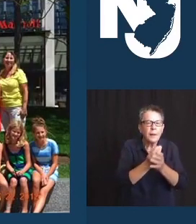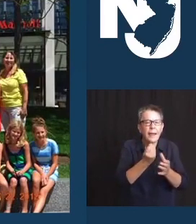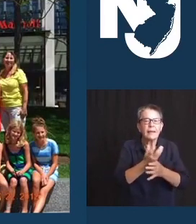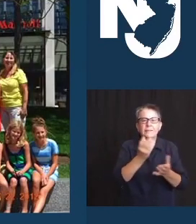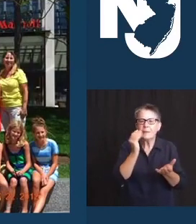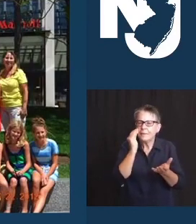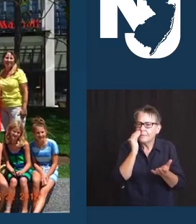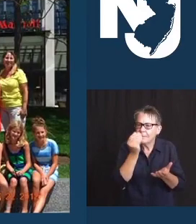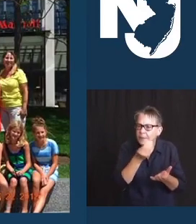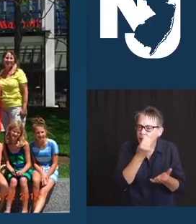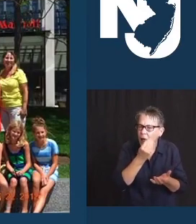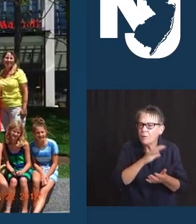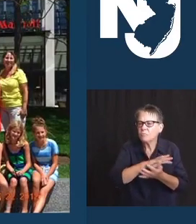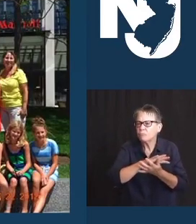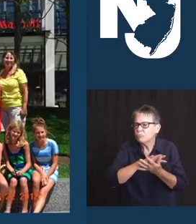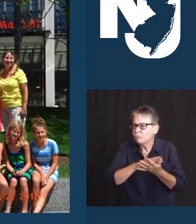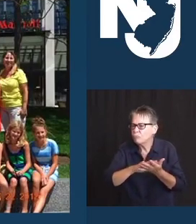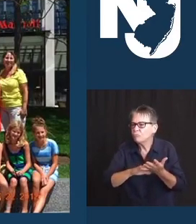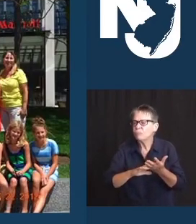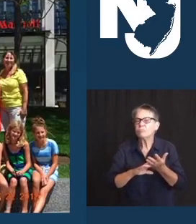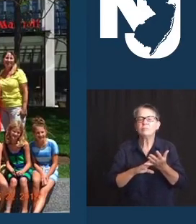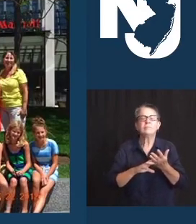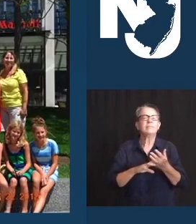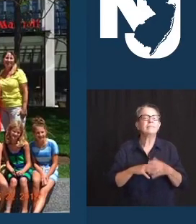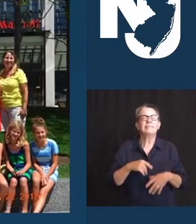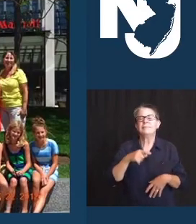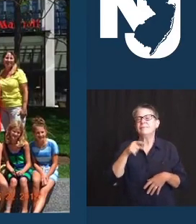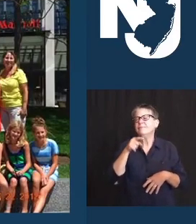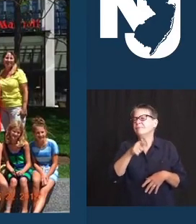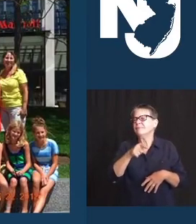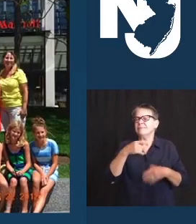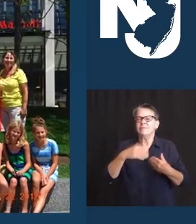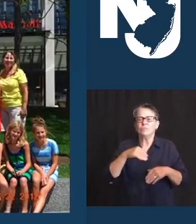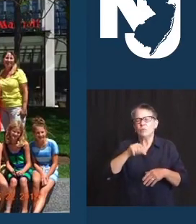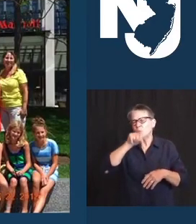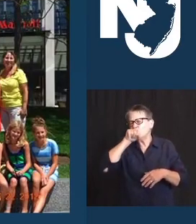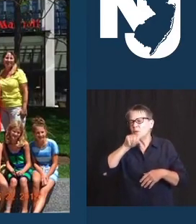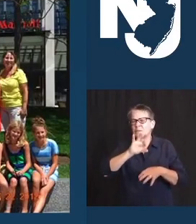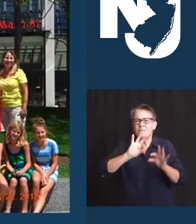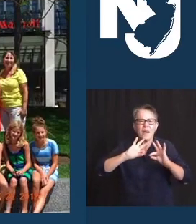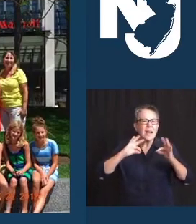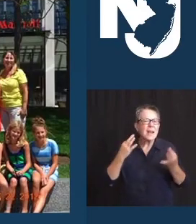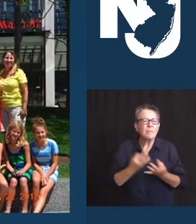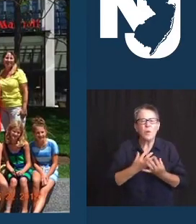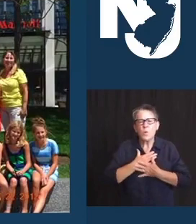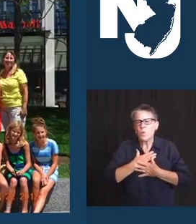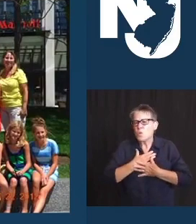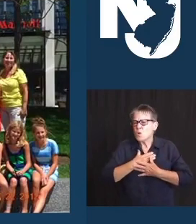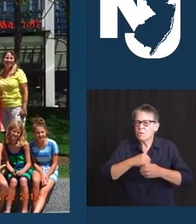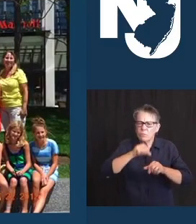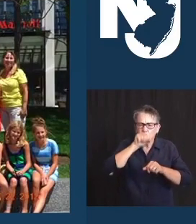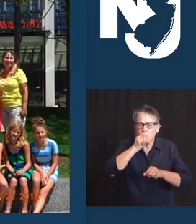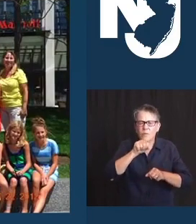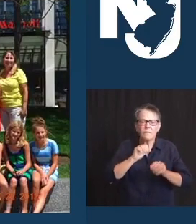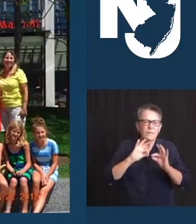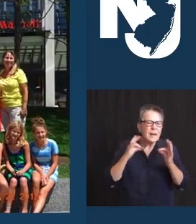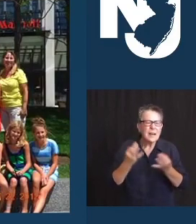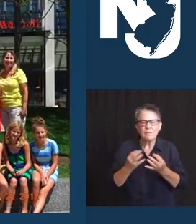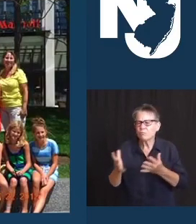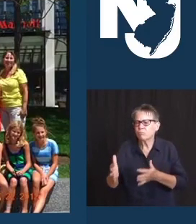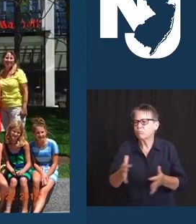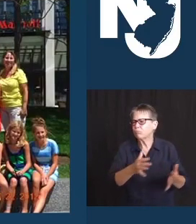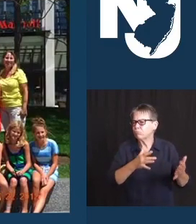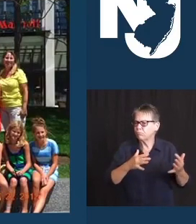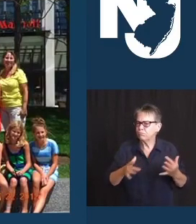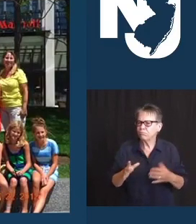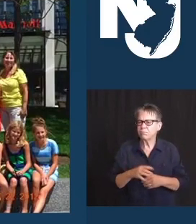especially being part of his grandchildren's lives. He was also, don't hold this against him or me, a lifelong Red Sox fan, an